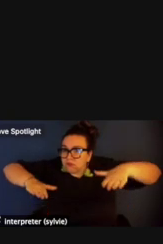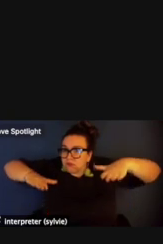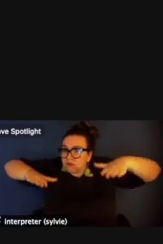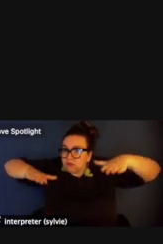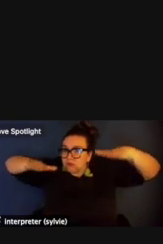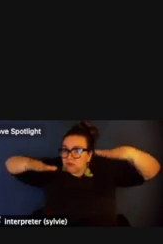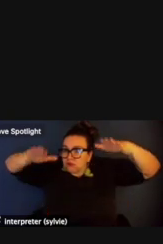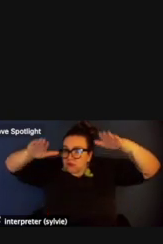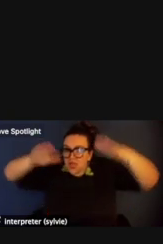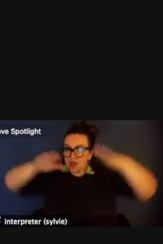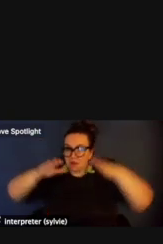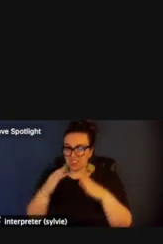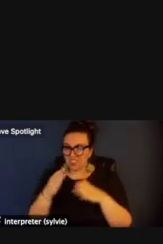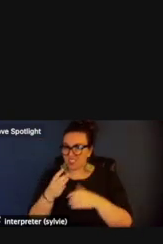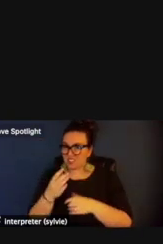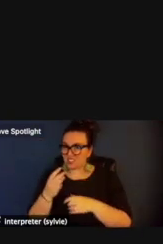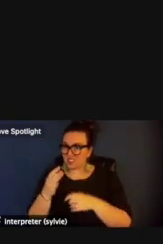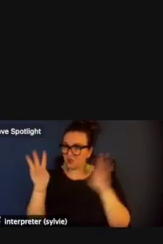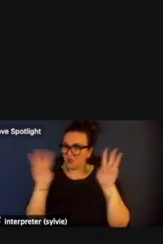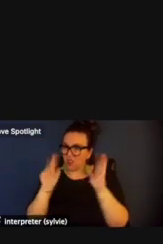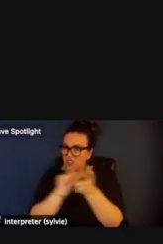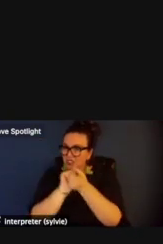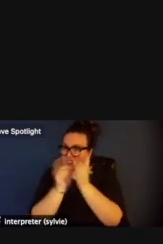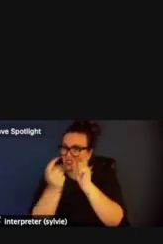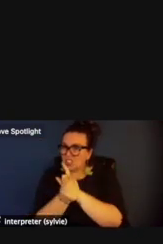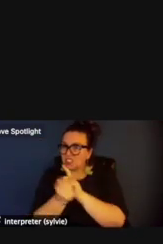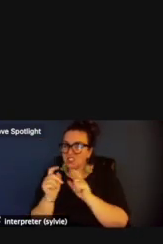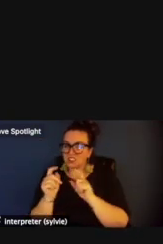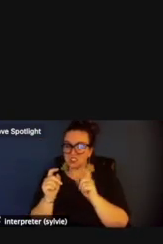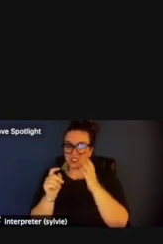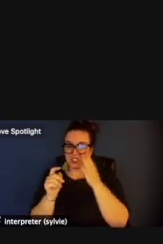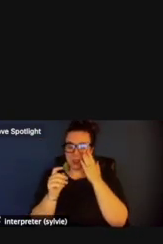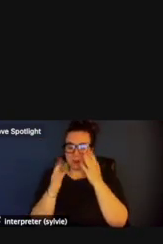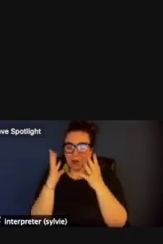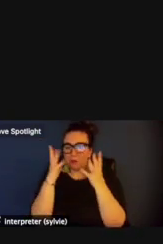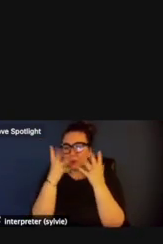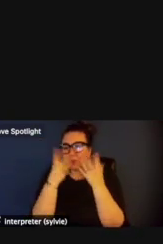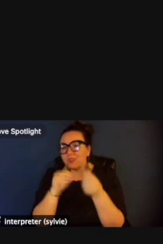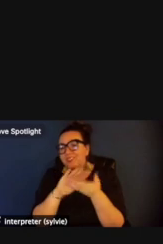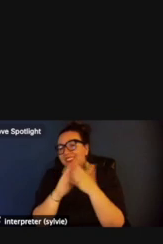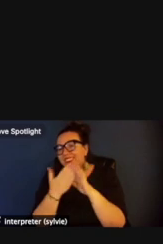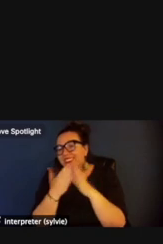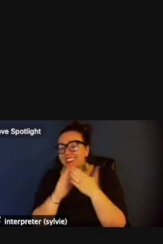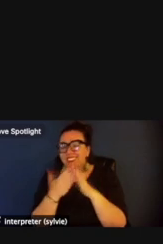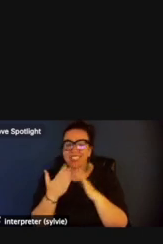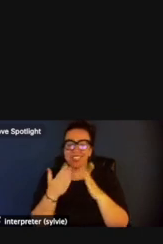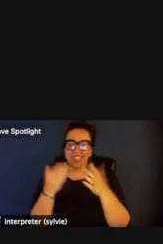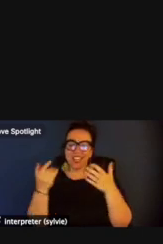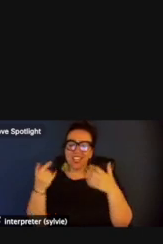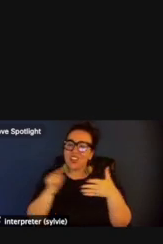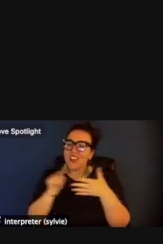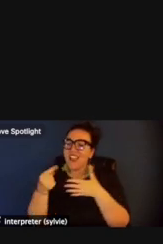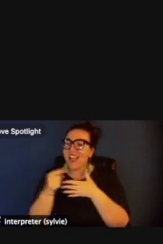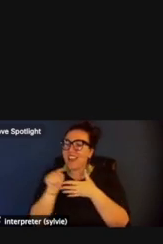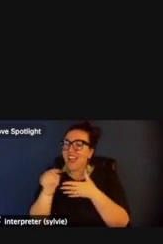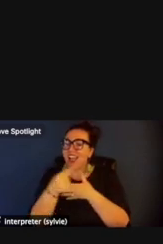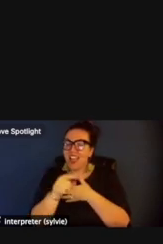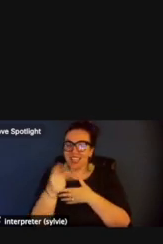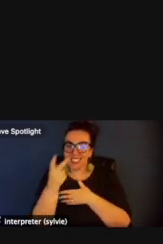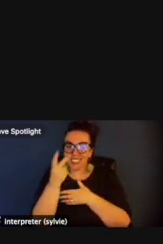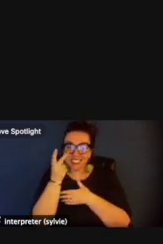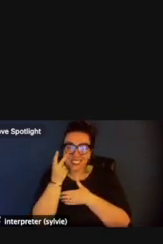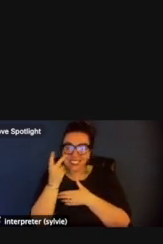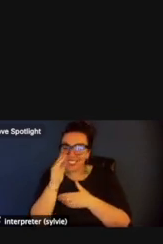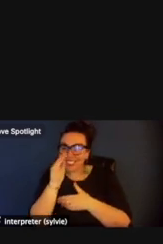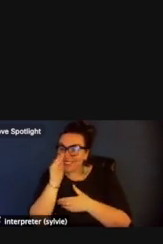to fix that. So, but it's a beautiful city, and you just go through all these little streets, and you see the flowers on the